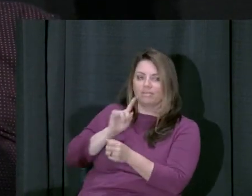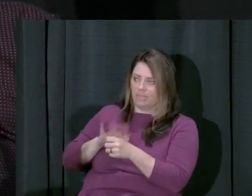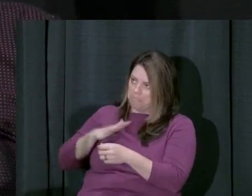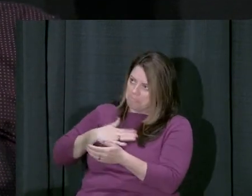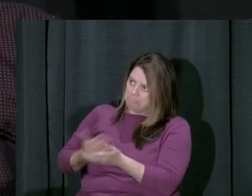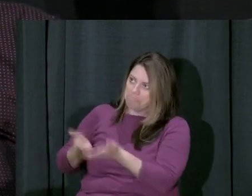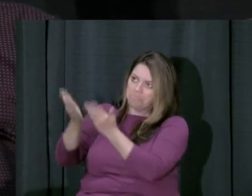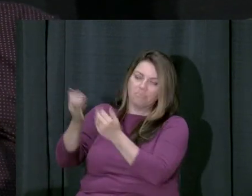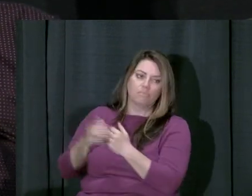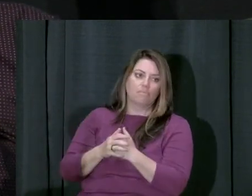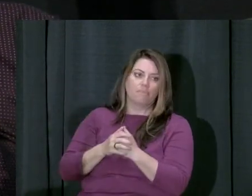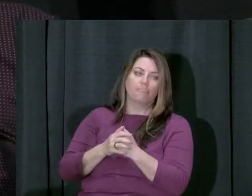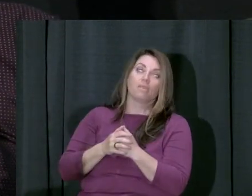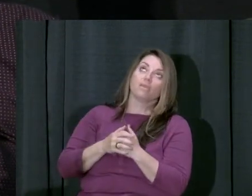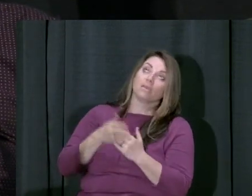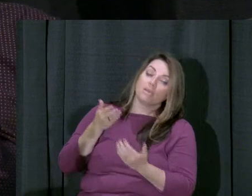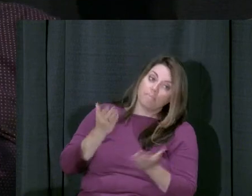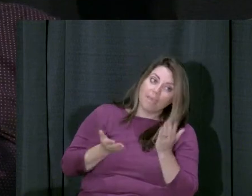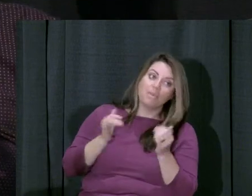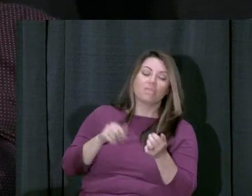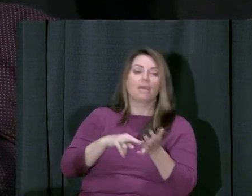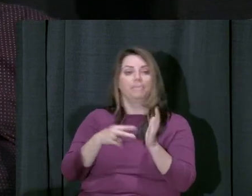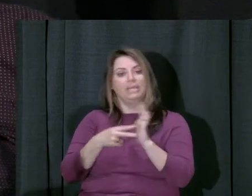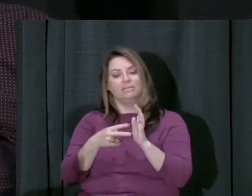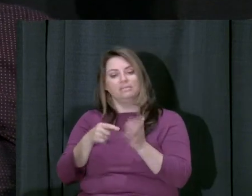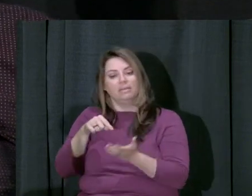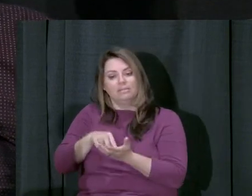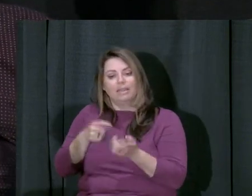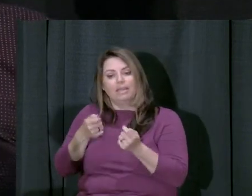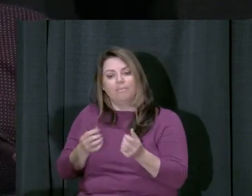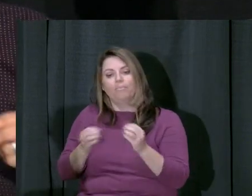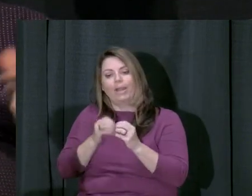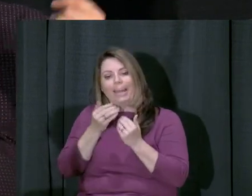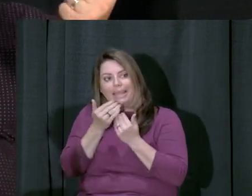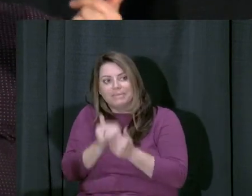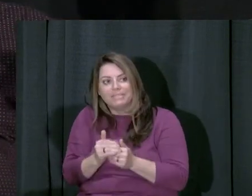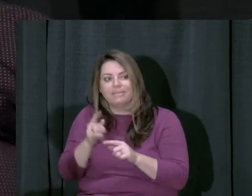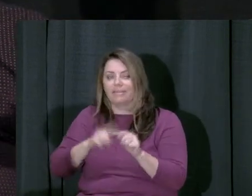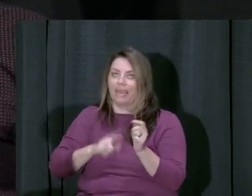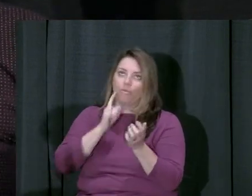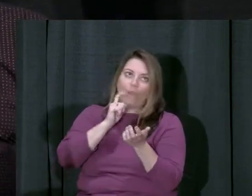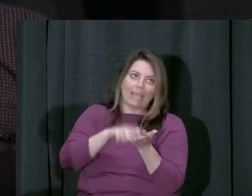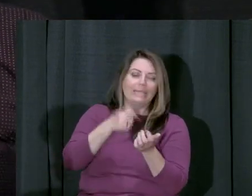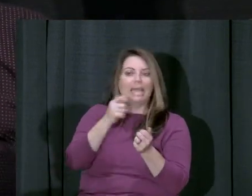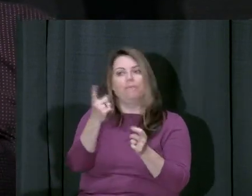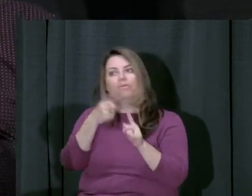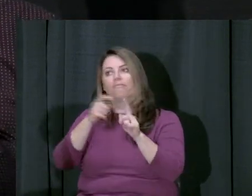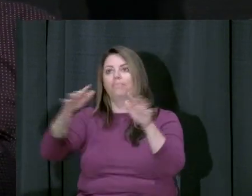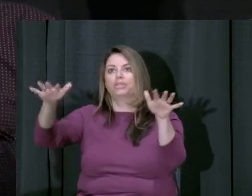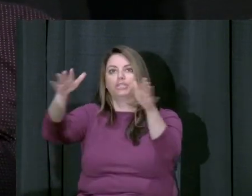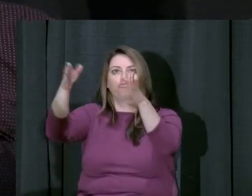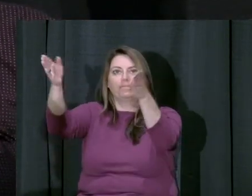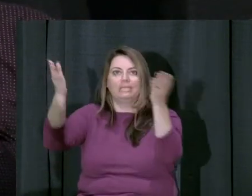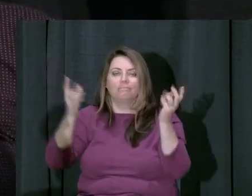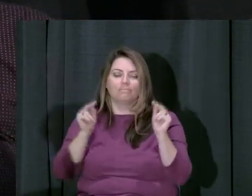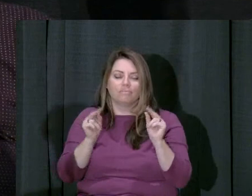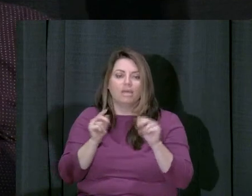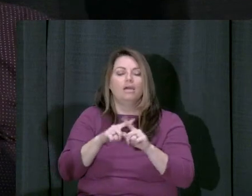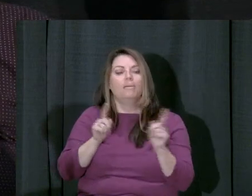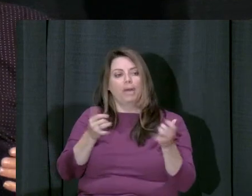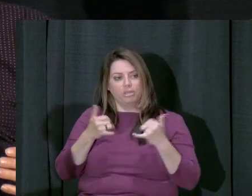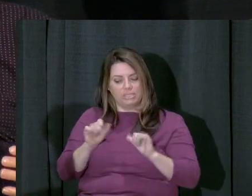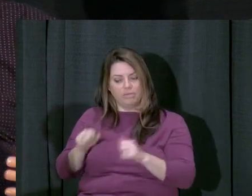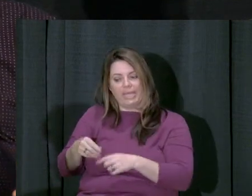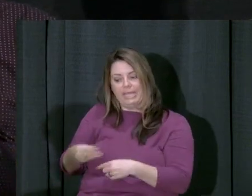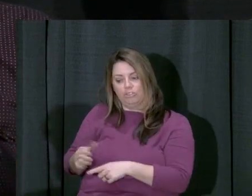And maybe that means that it's a slightly more limited application of it, right? It can't recognize anyone off the street, but you could still, for example, train